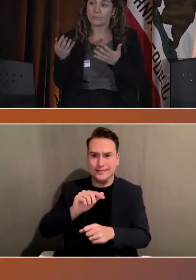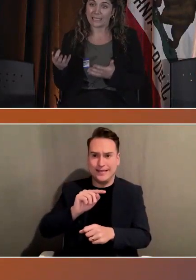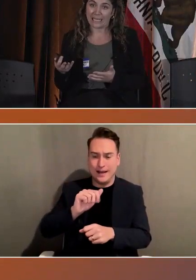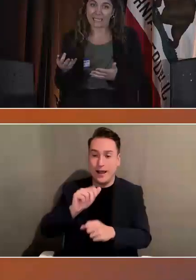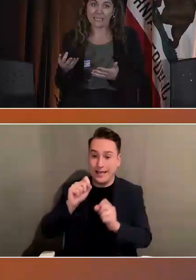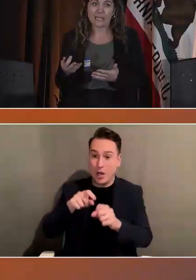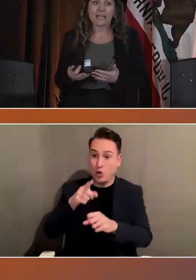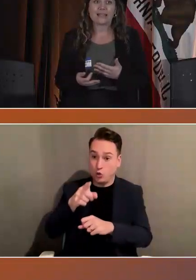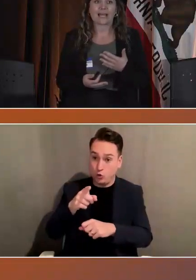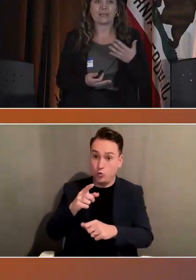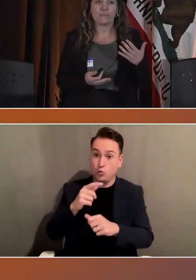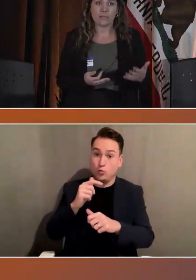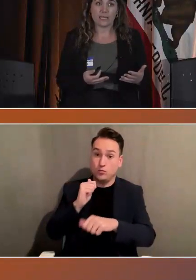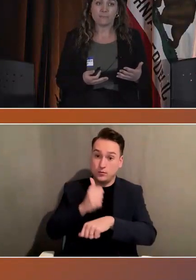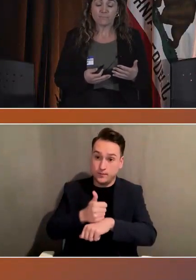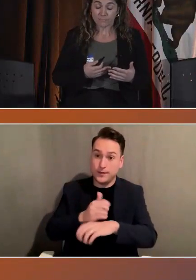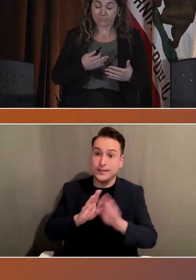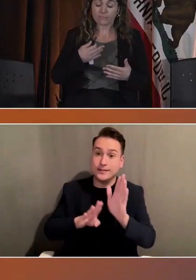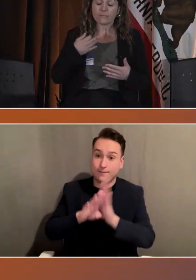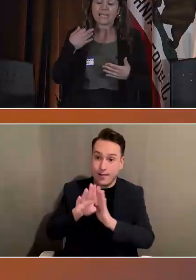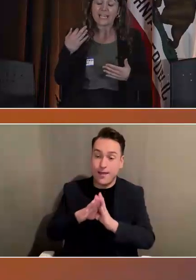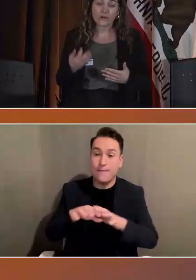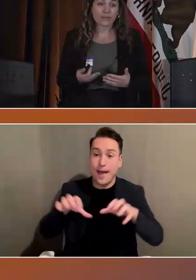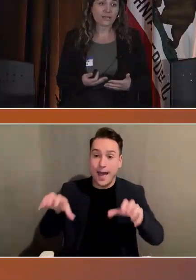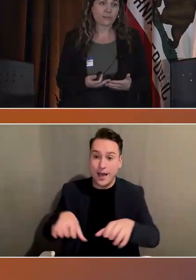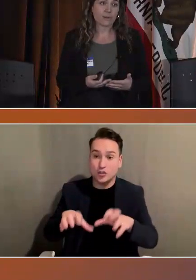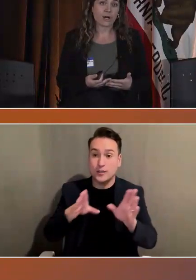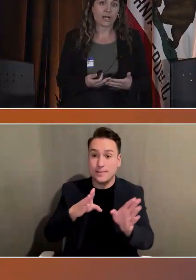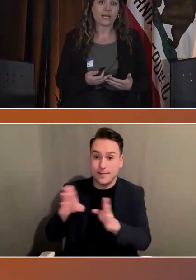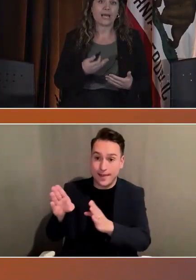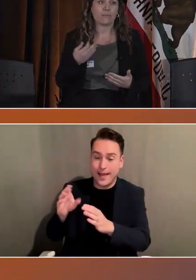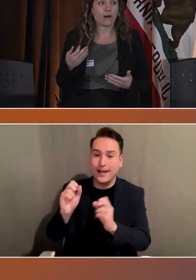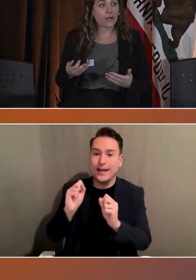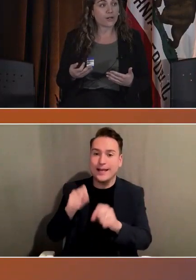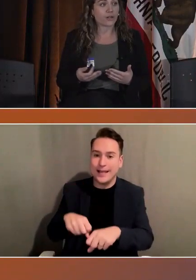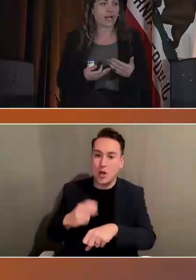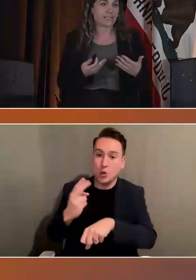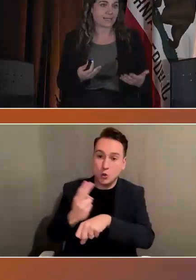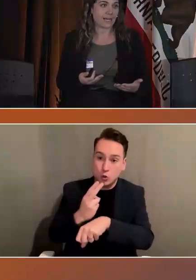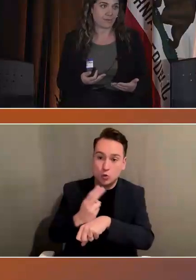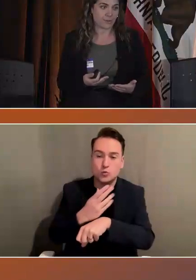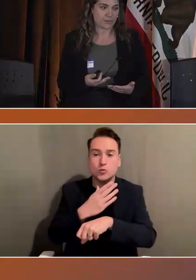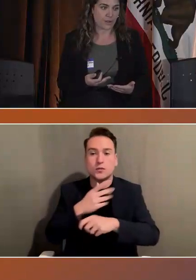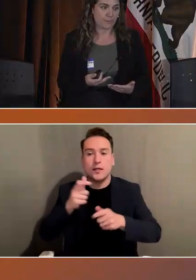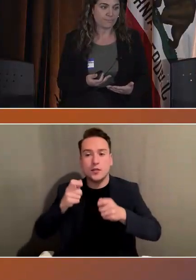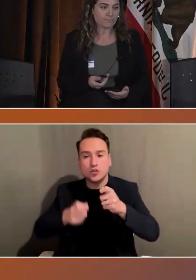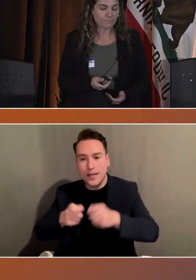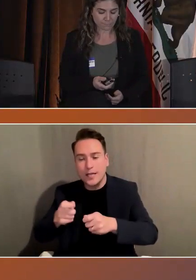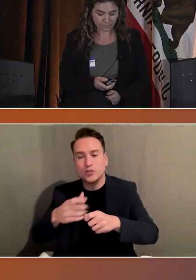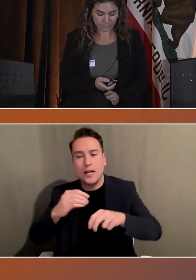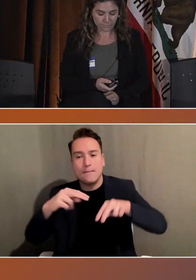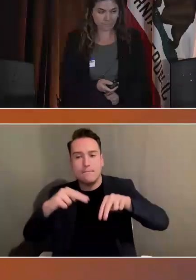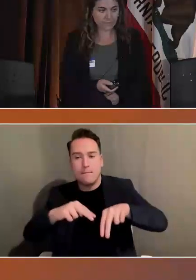actionable plan that can be iterated upon and monitored as time goes on?